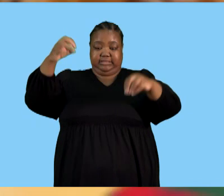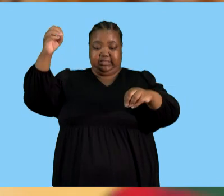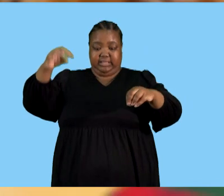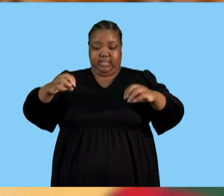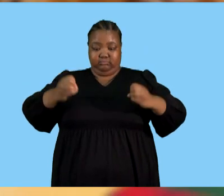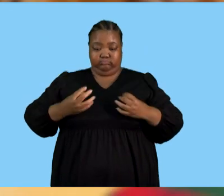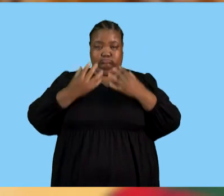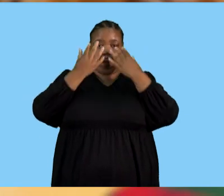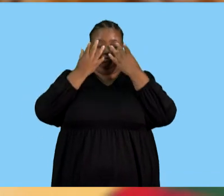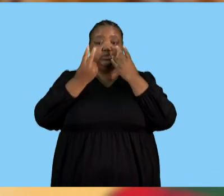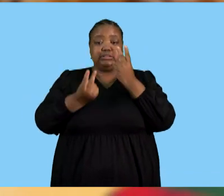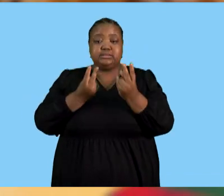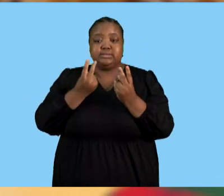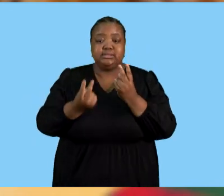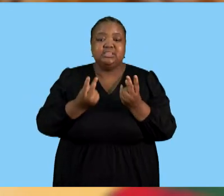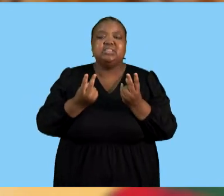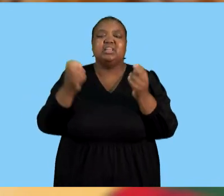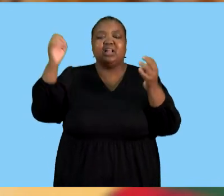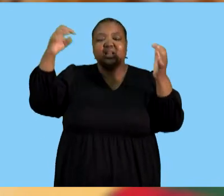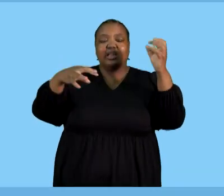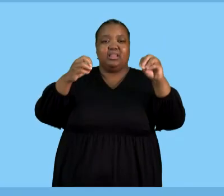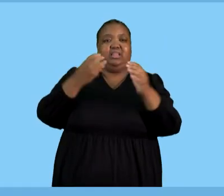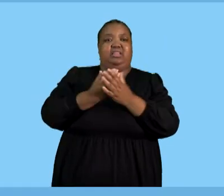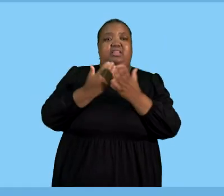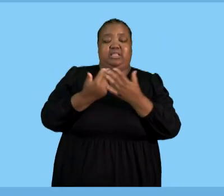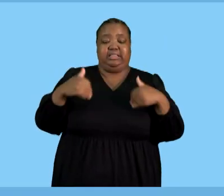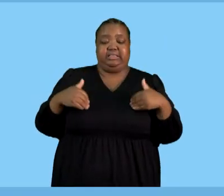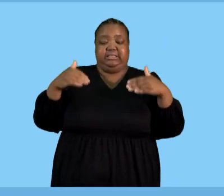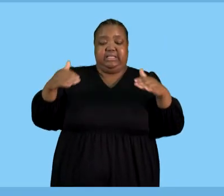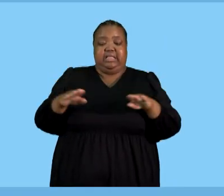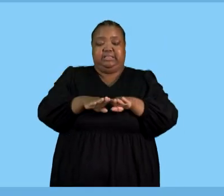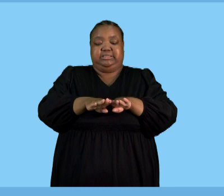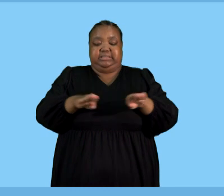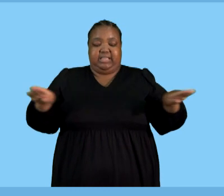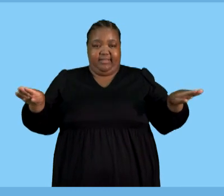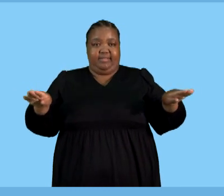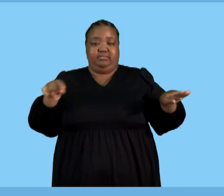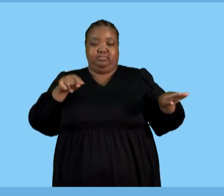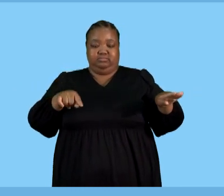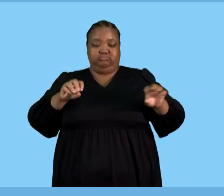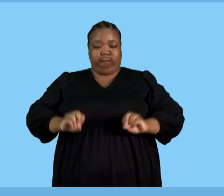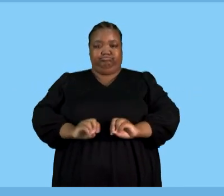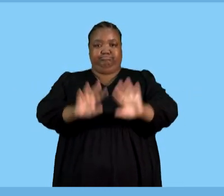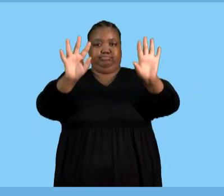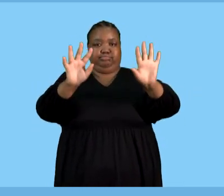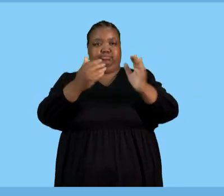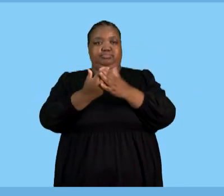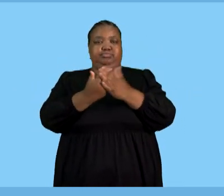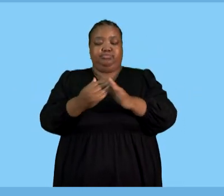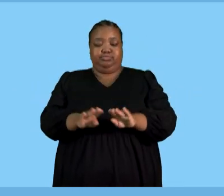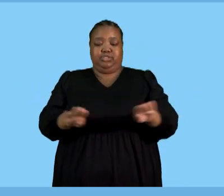whoever is trying to see something. So if we start with our surface, our reflective